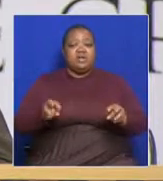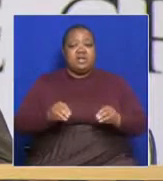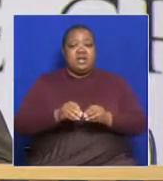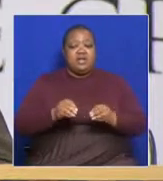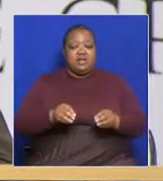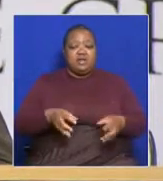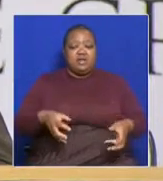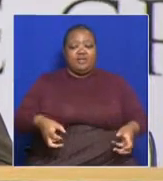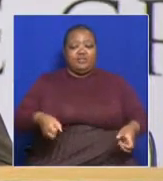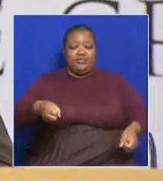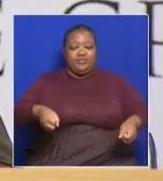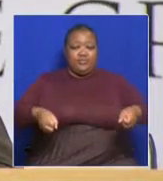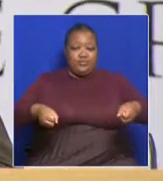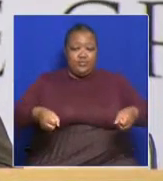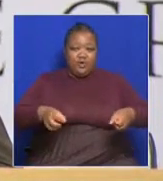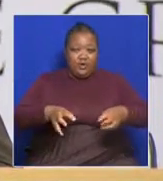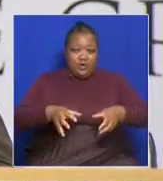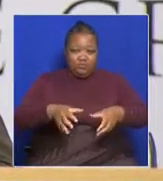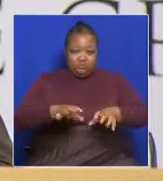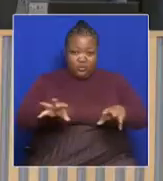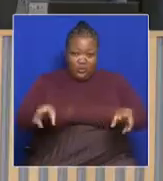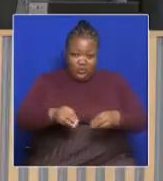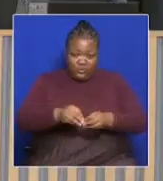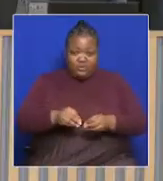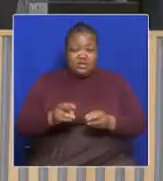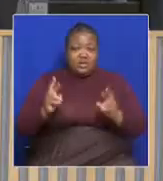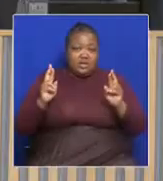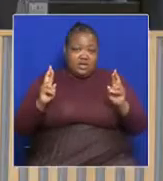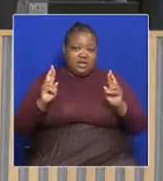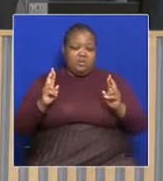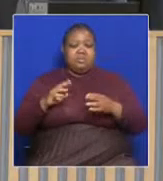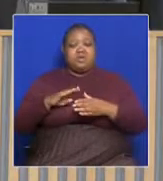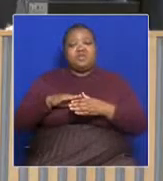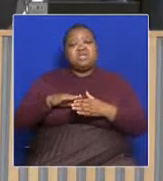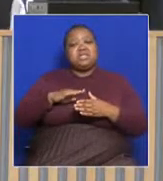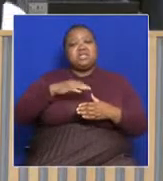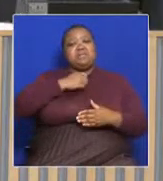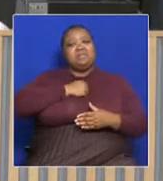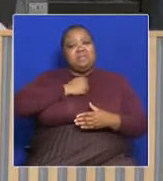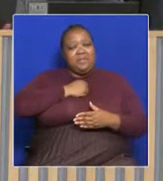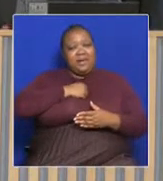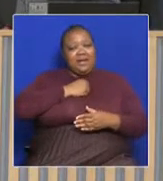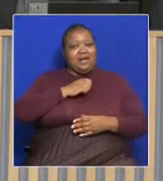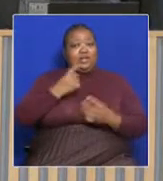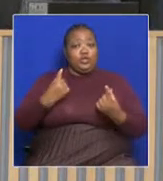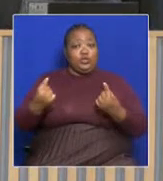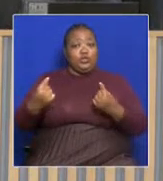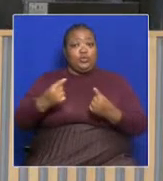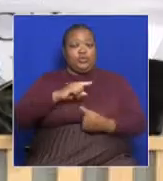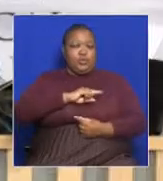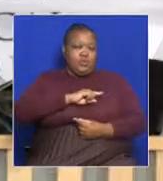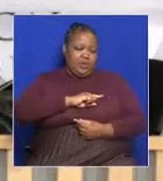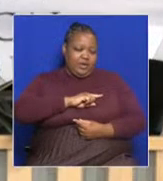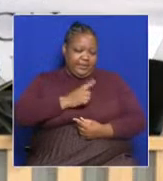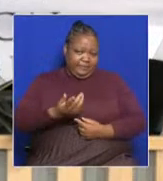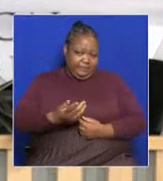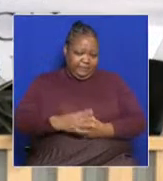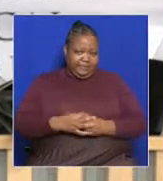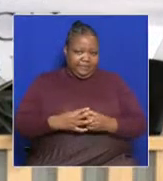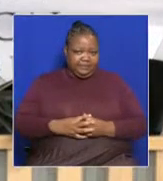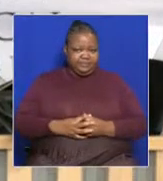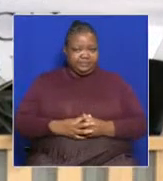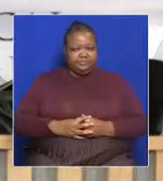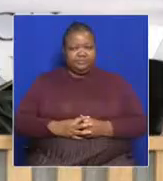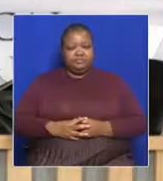hoping that my reasoning as to why I did what I did comes through. Thank you. Okay, so if I understand you